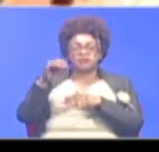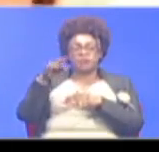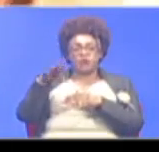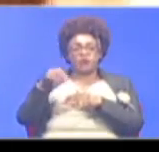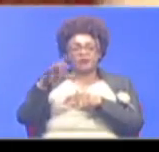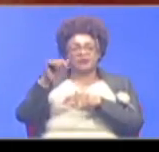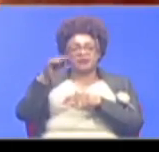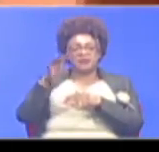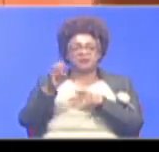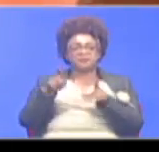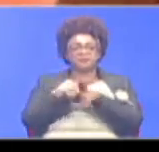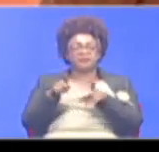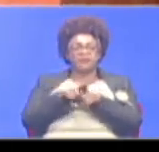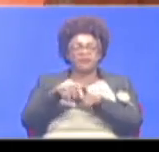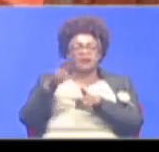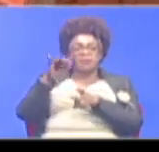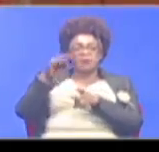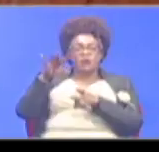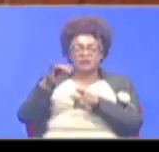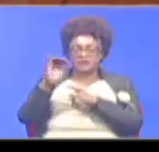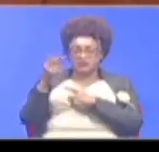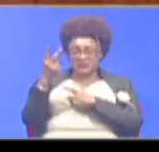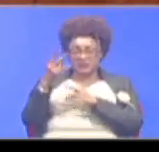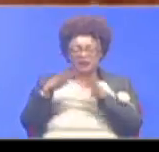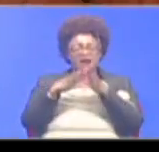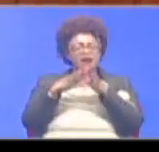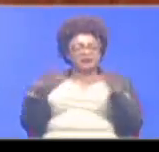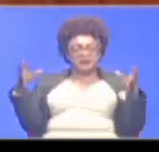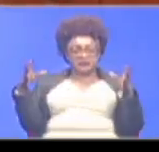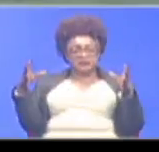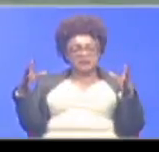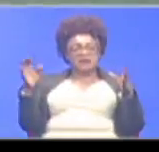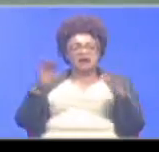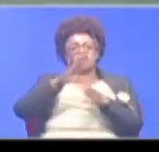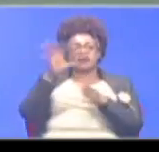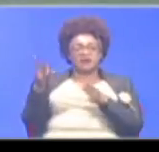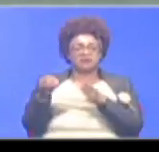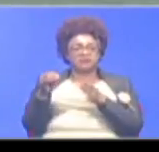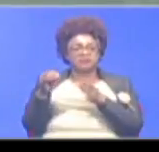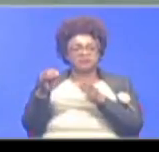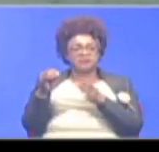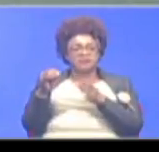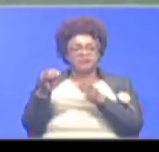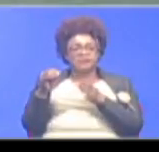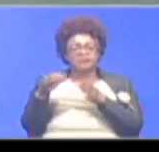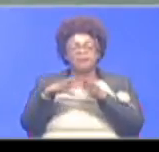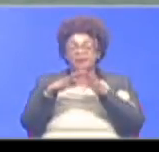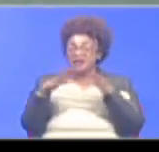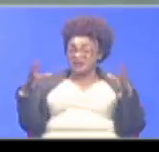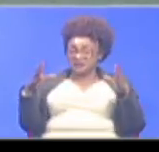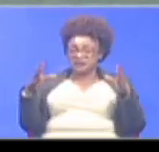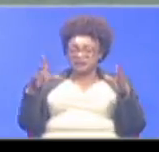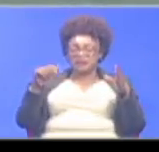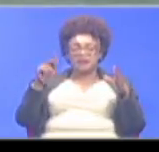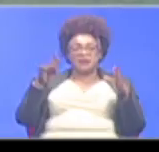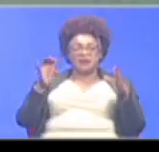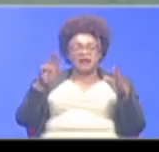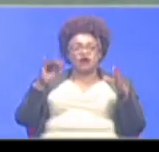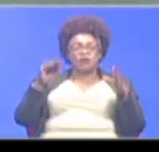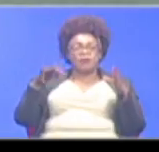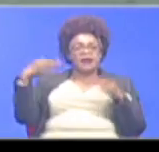Lake Kanyaboli is the second largest oxbow lake in Africa. The largest one is called Lake Nakombo in Namibia.